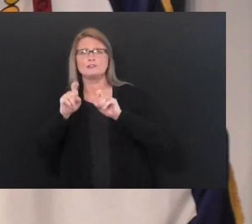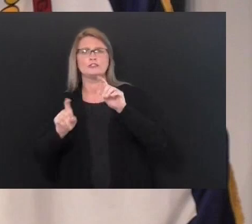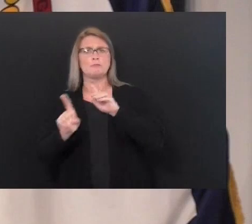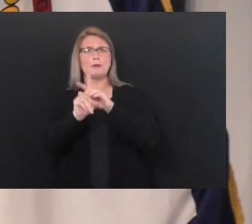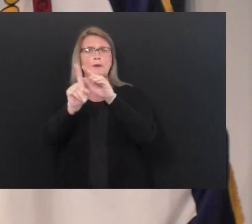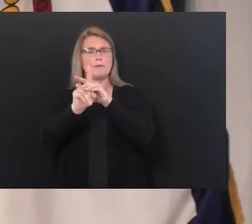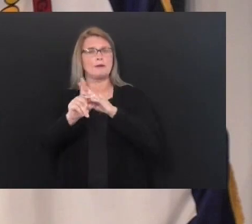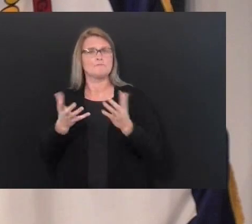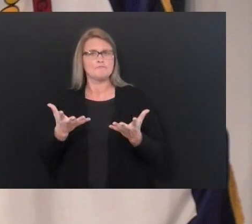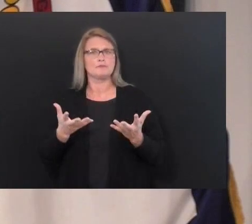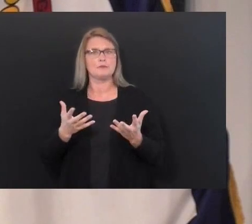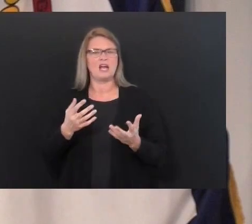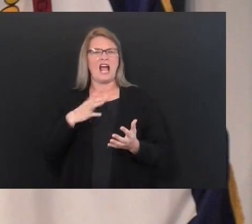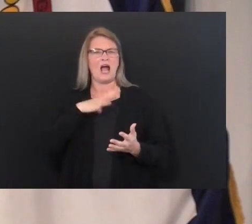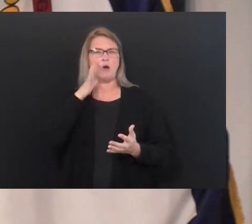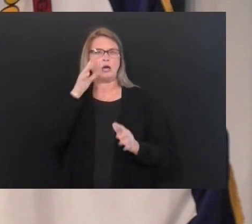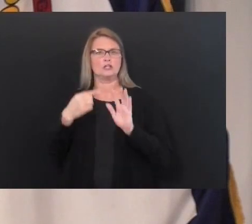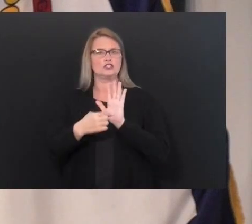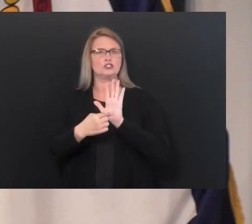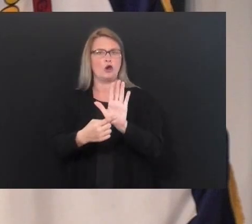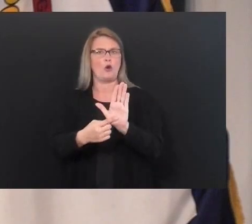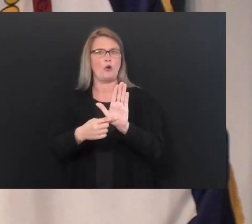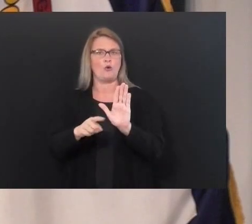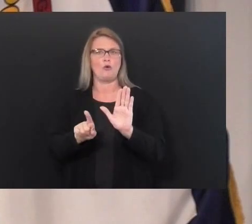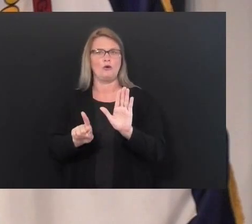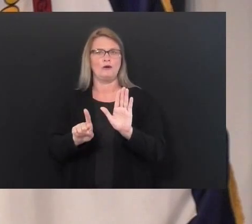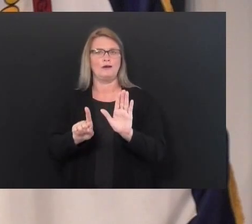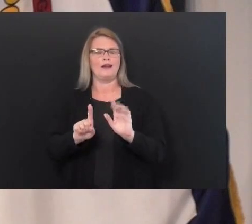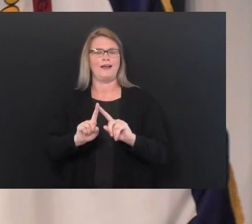We'll show you in just a few seconds different